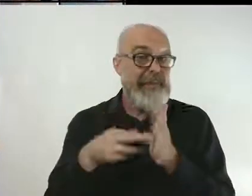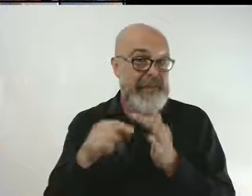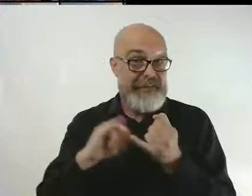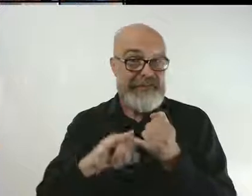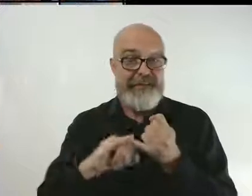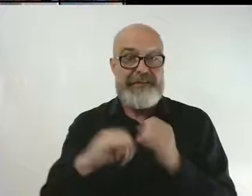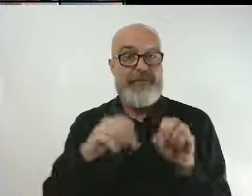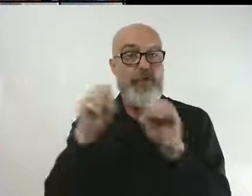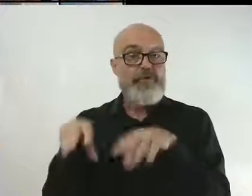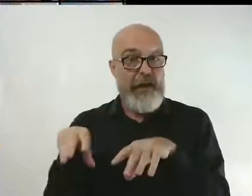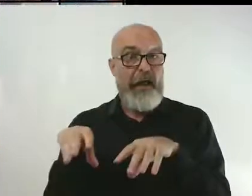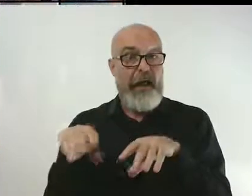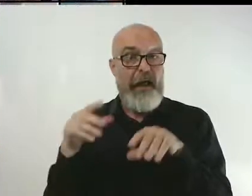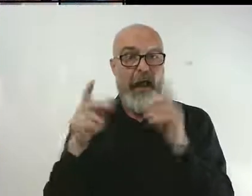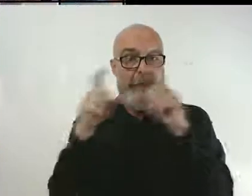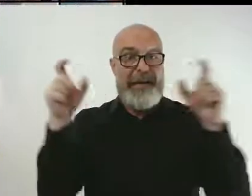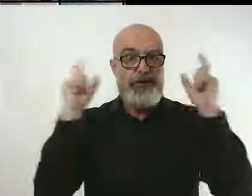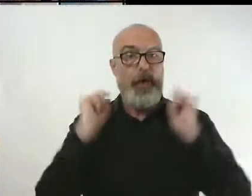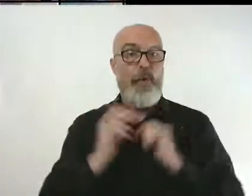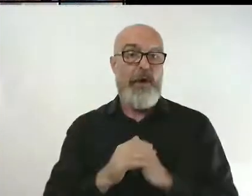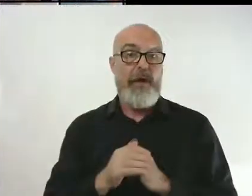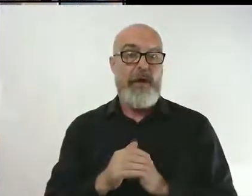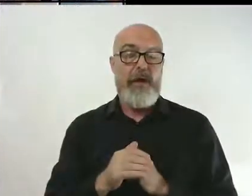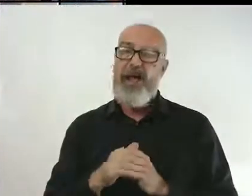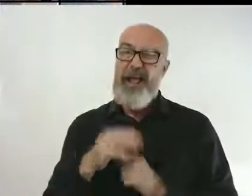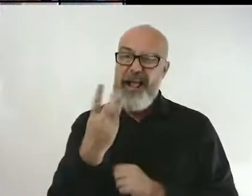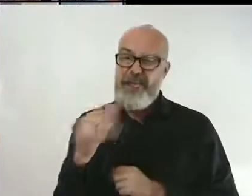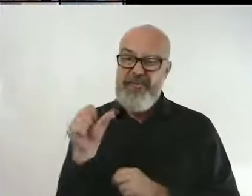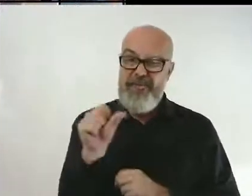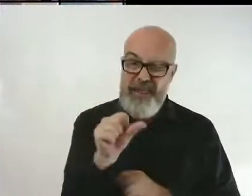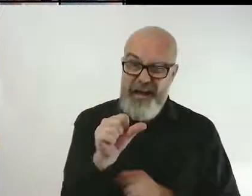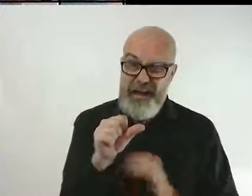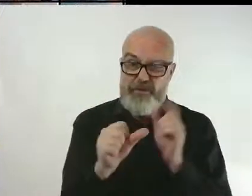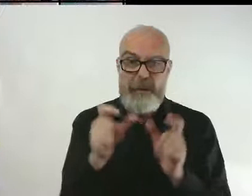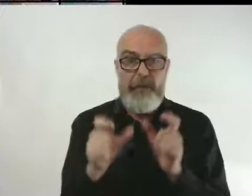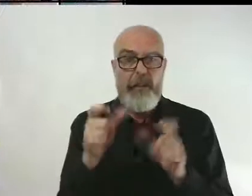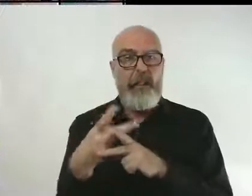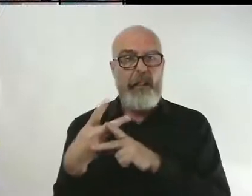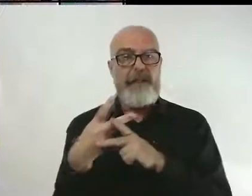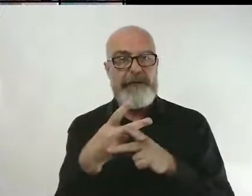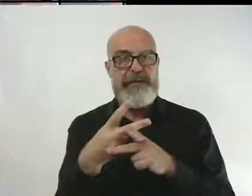Uganda, Philippines, Australia, and Mexico. And